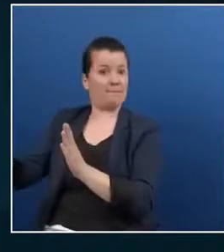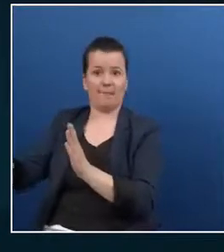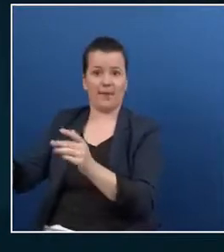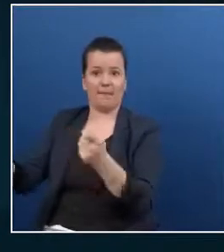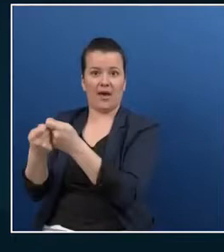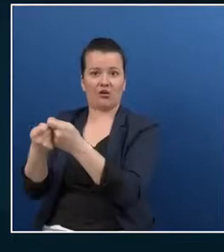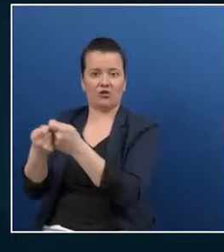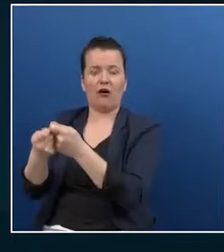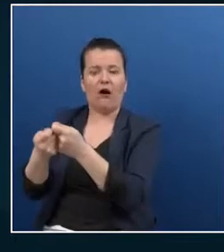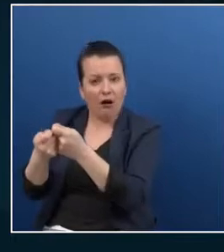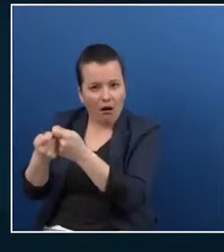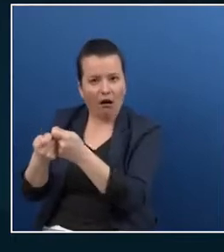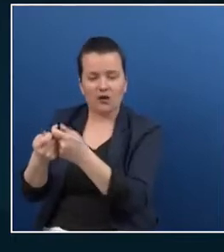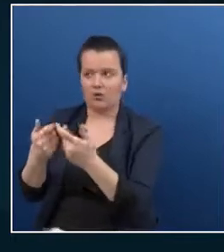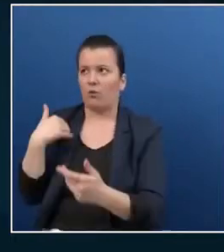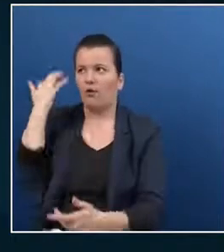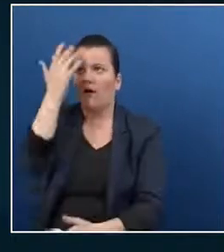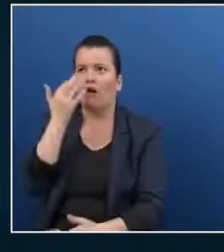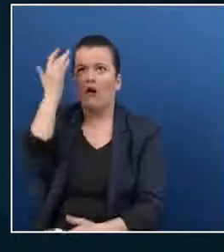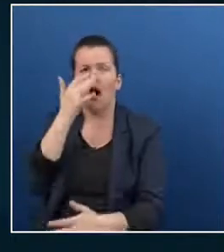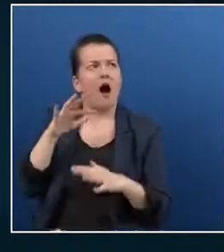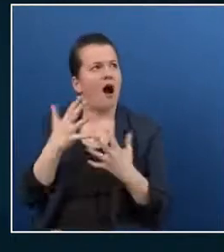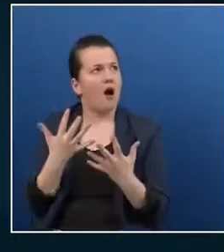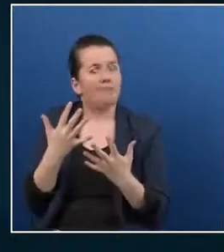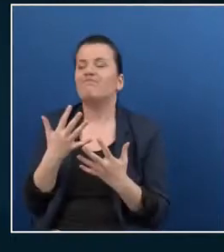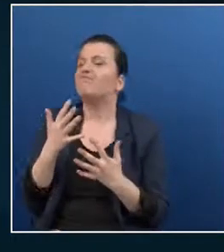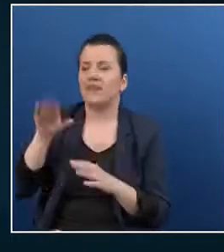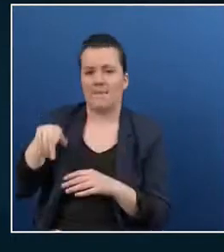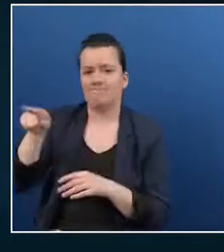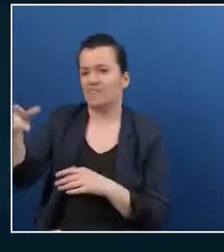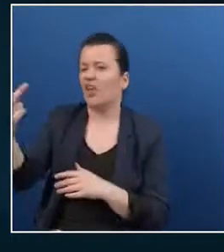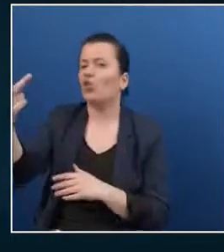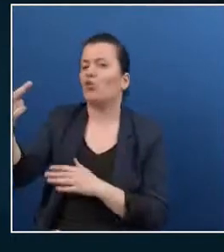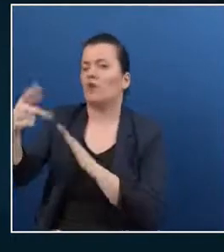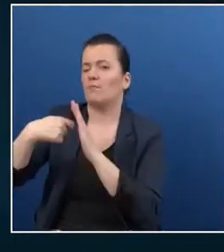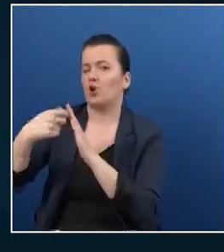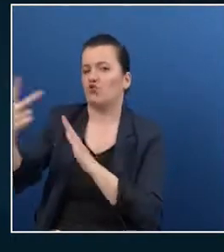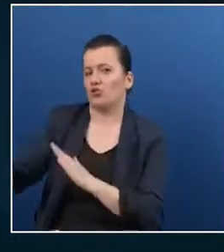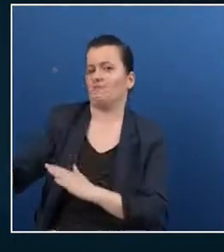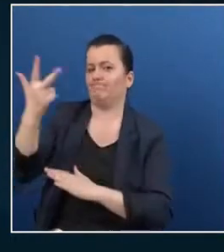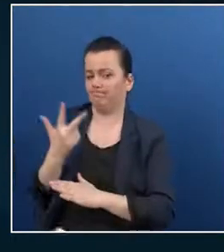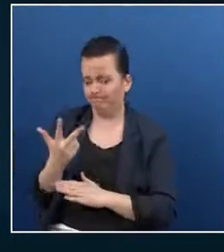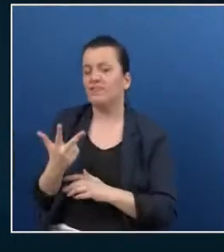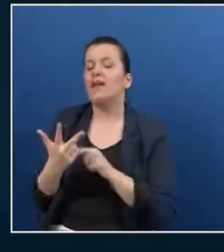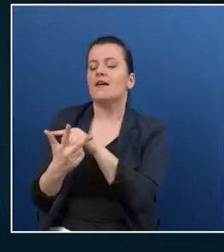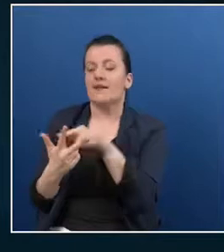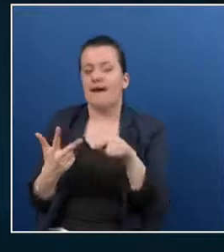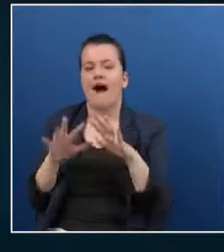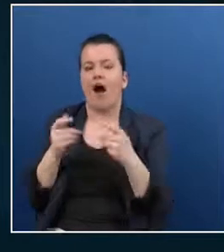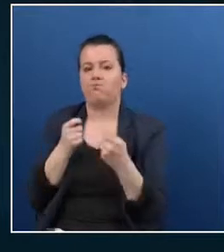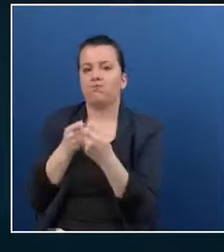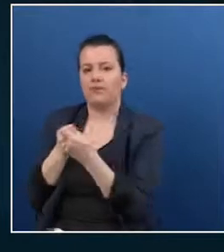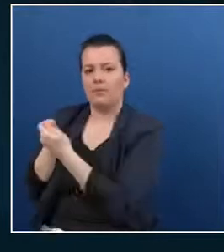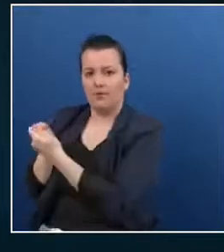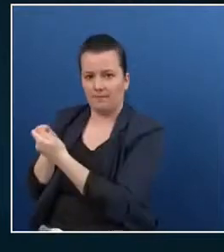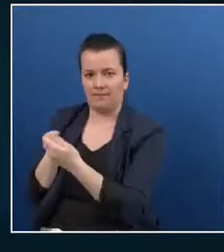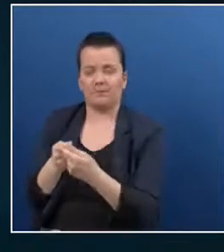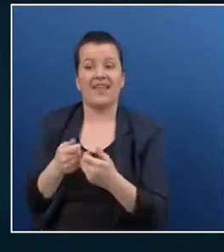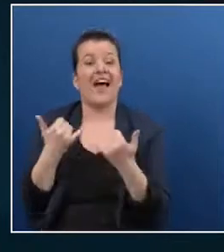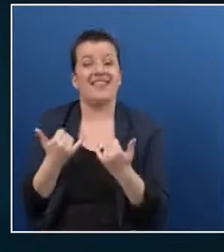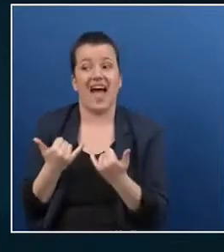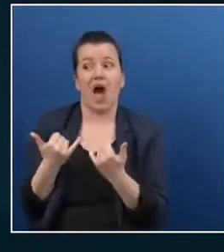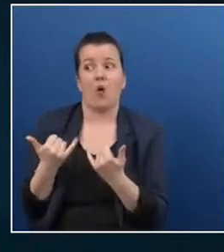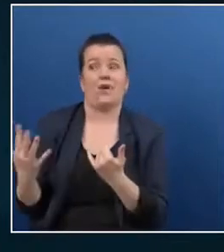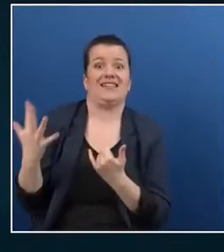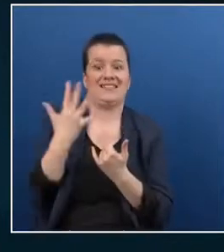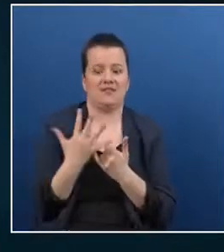they gave us 3 projects to start with from the Small Grants Program. And so now we had 5 projects, and I started